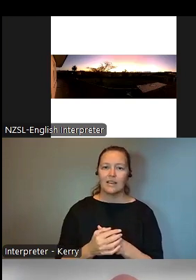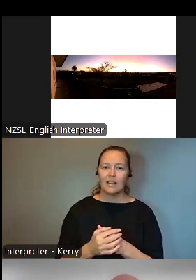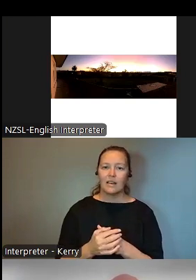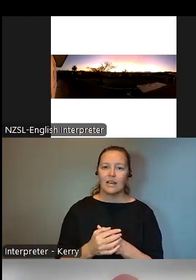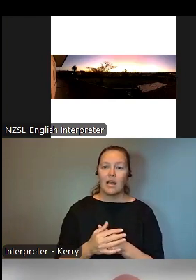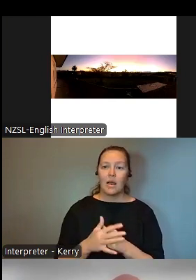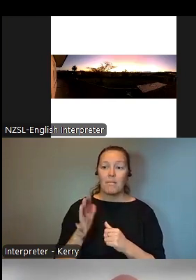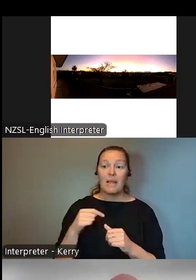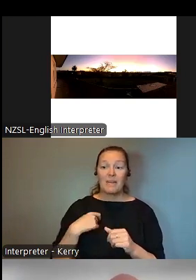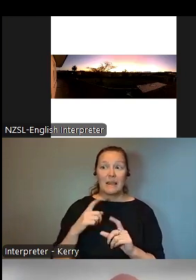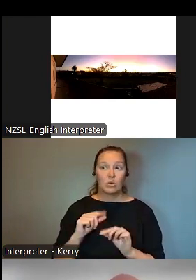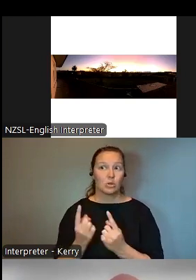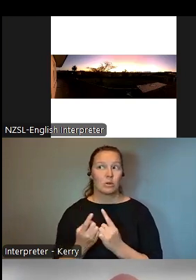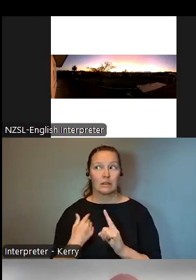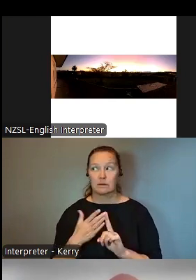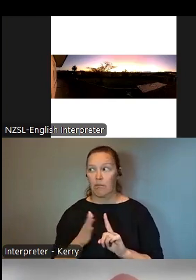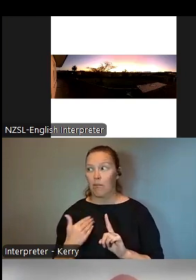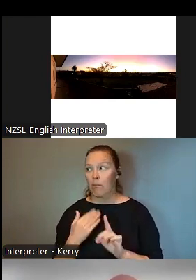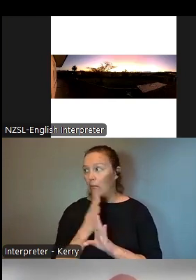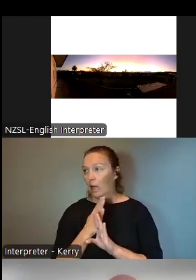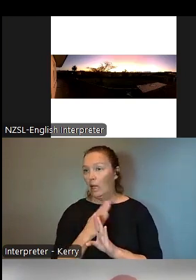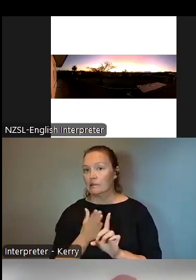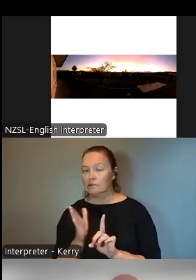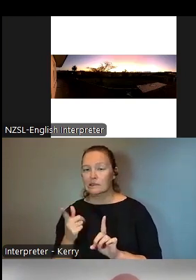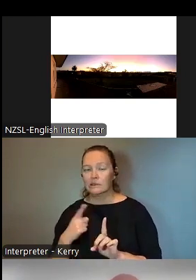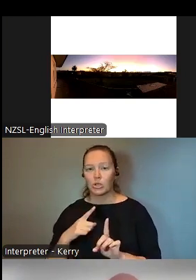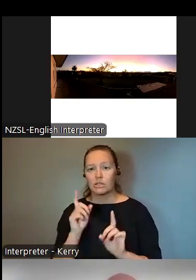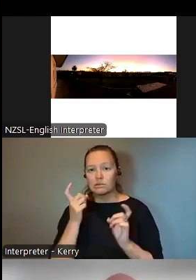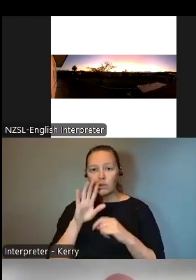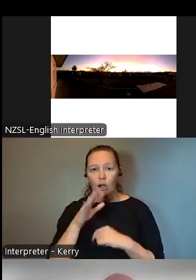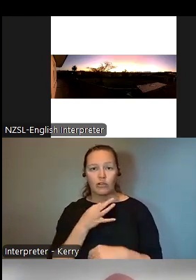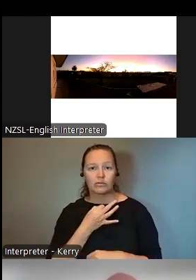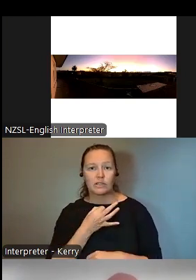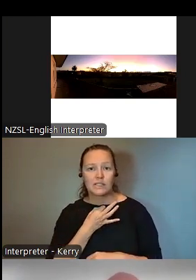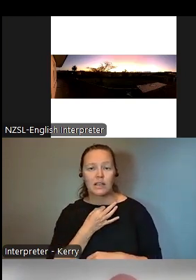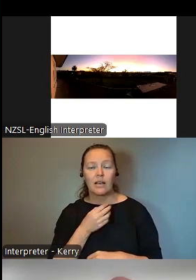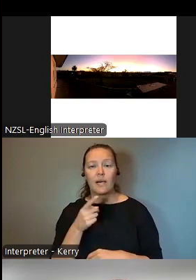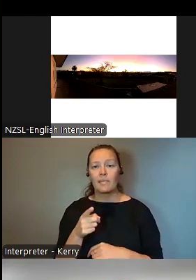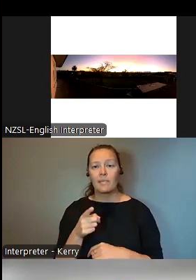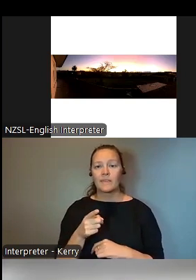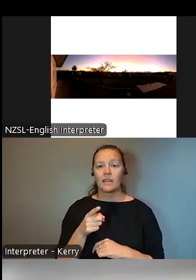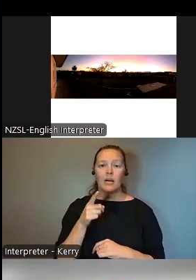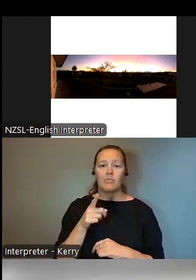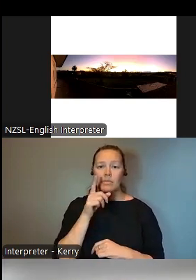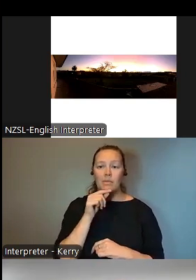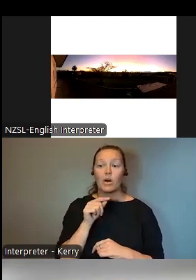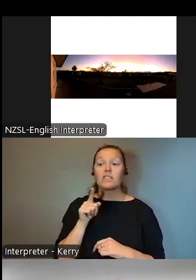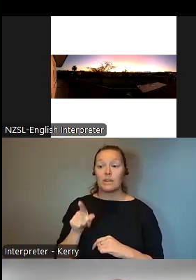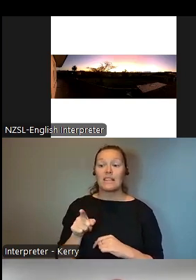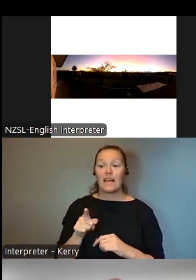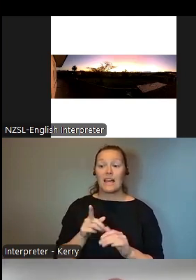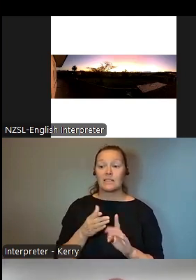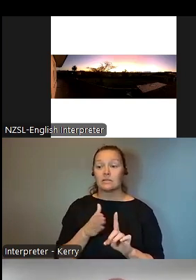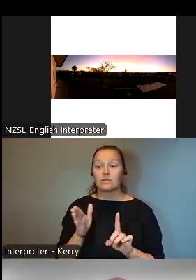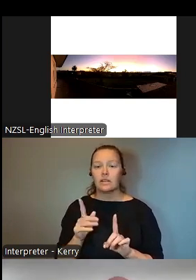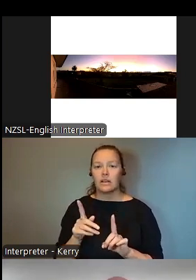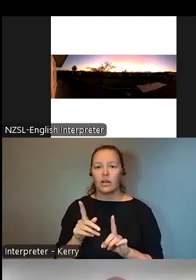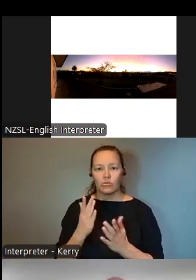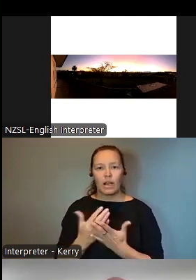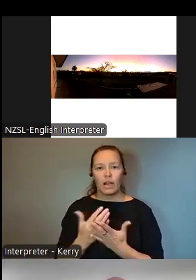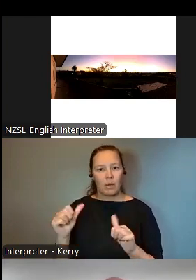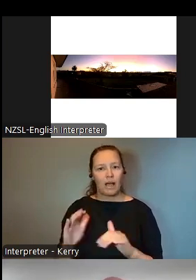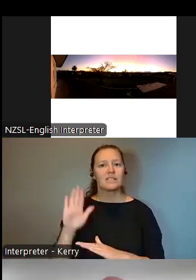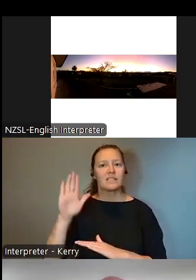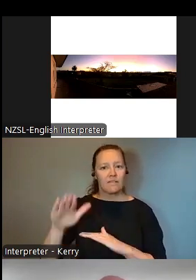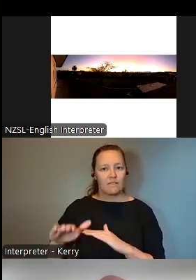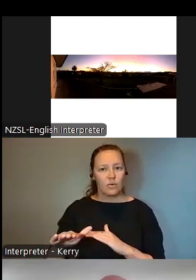you because they're worried about taking a risk, even though that practice might represent significant step forward and really the solution